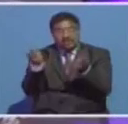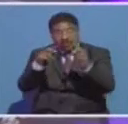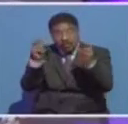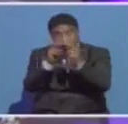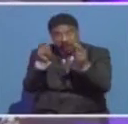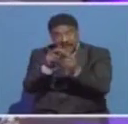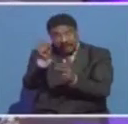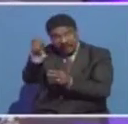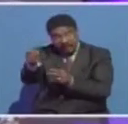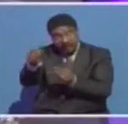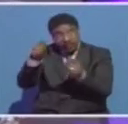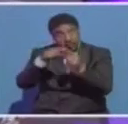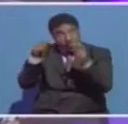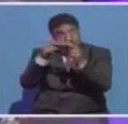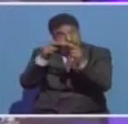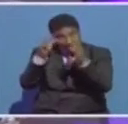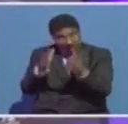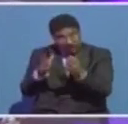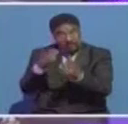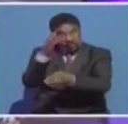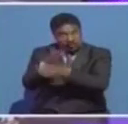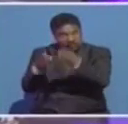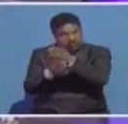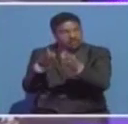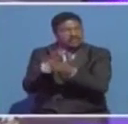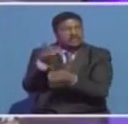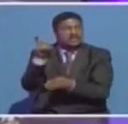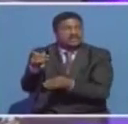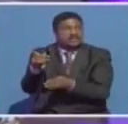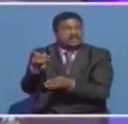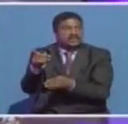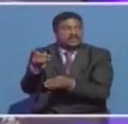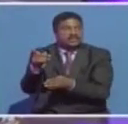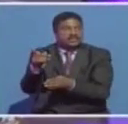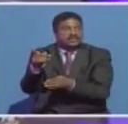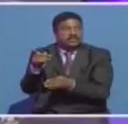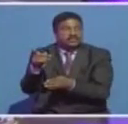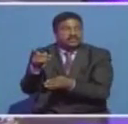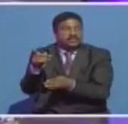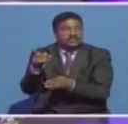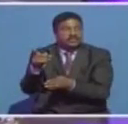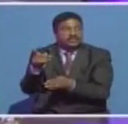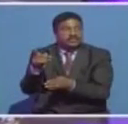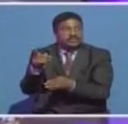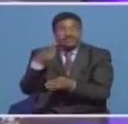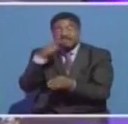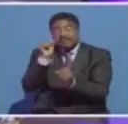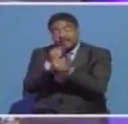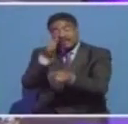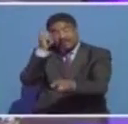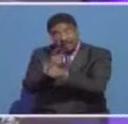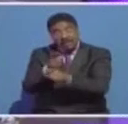to people to build schools, they need to use the correct type of building material with the